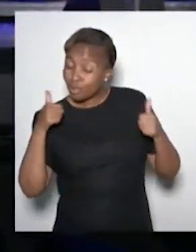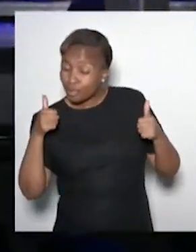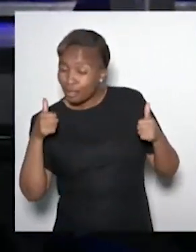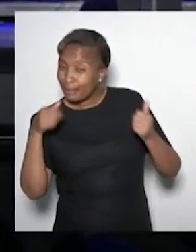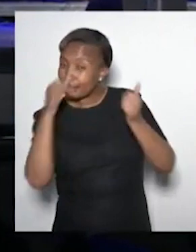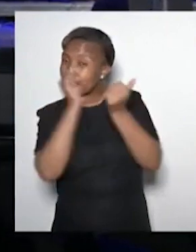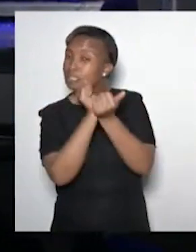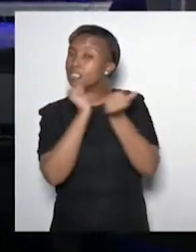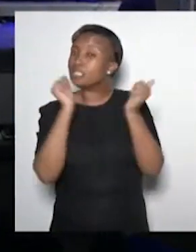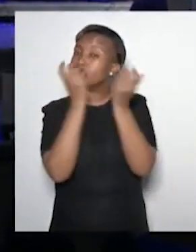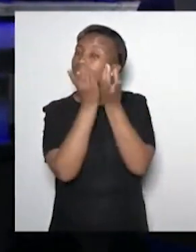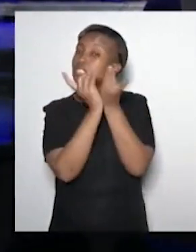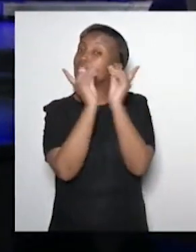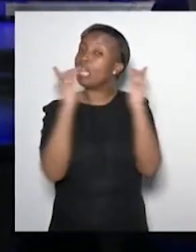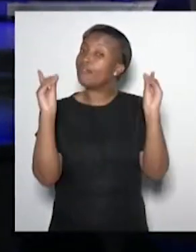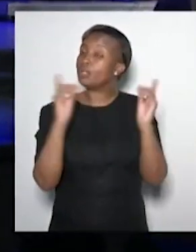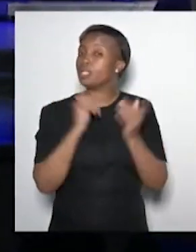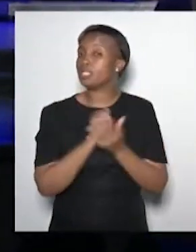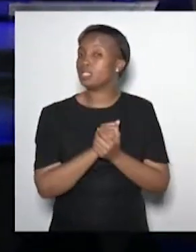deliverance.